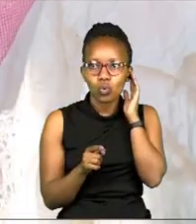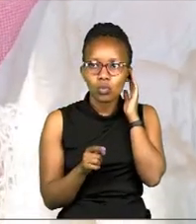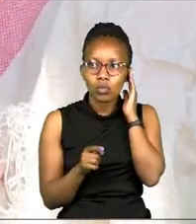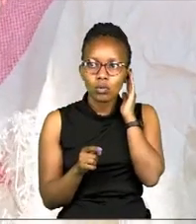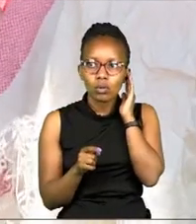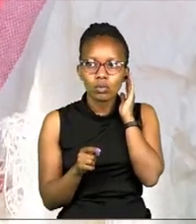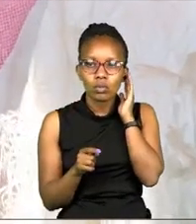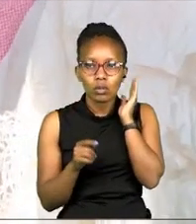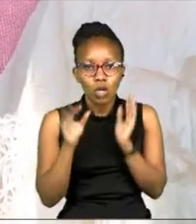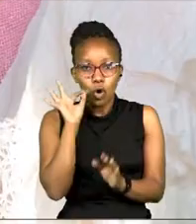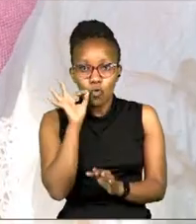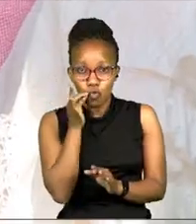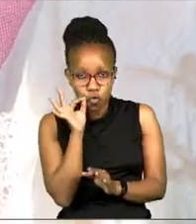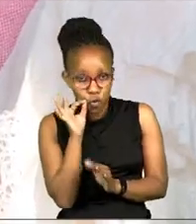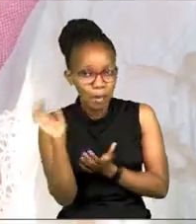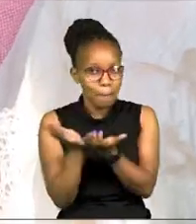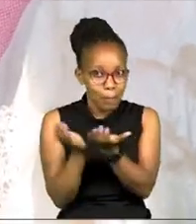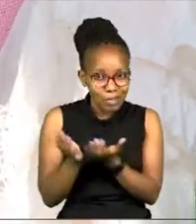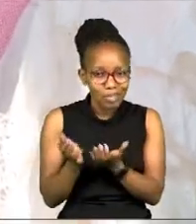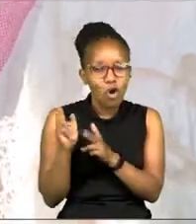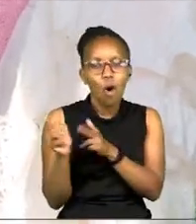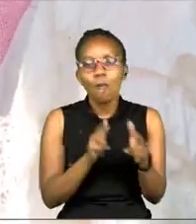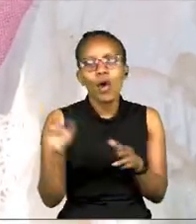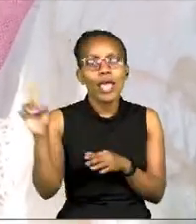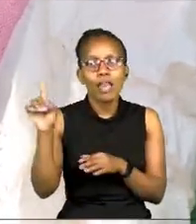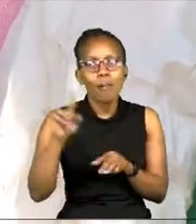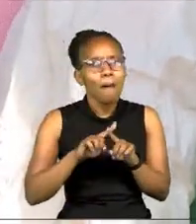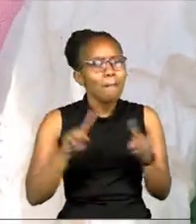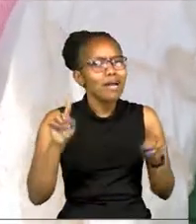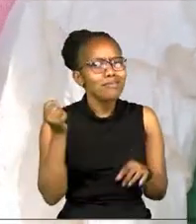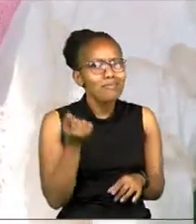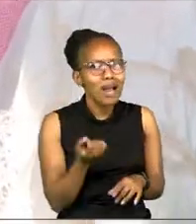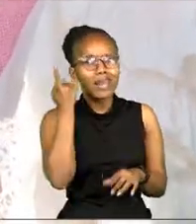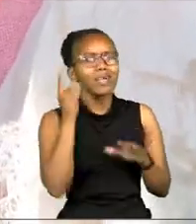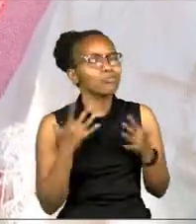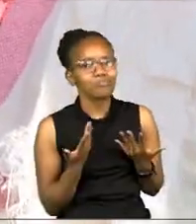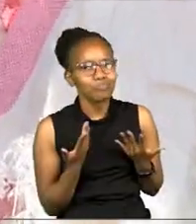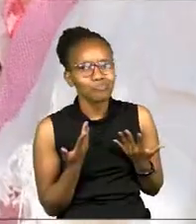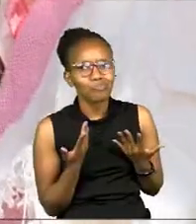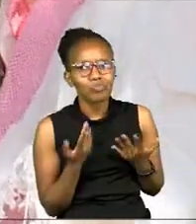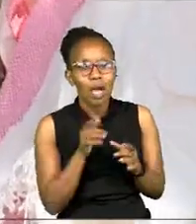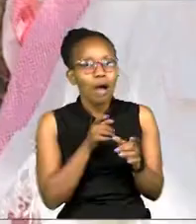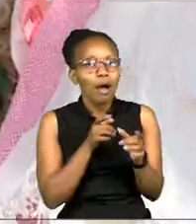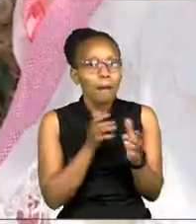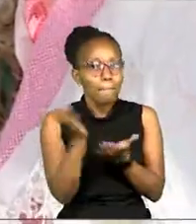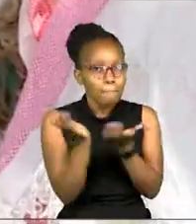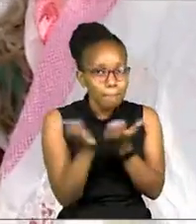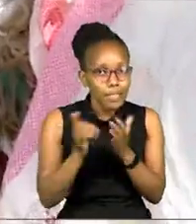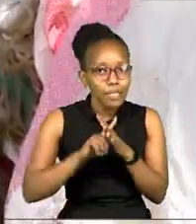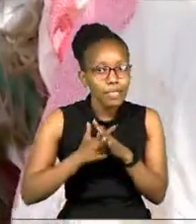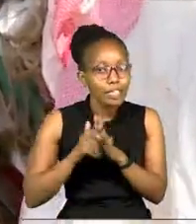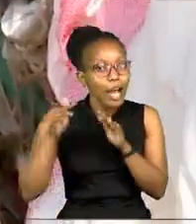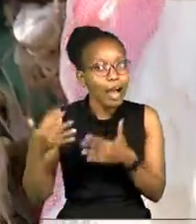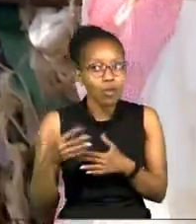Fruit vending is a common business in Nairobi, but do we really understand what it takes to run a business like this?